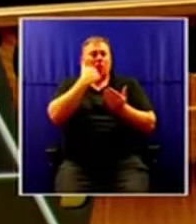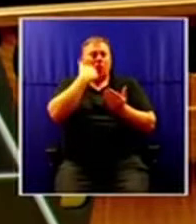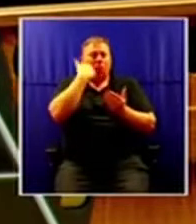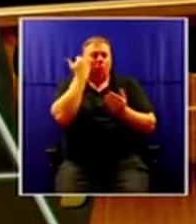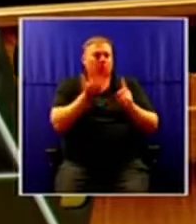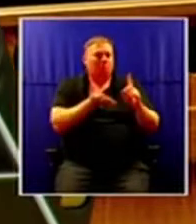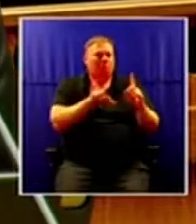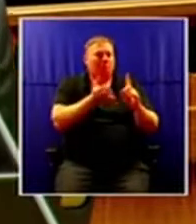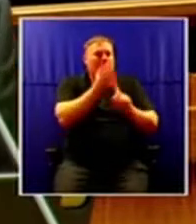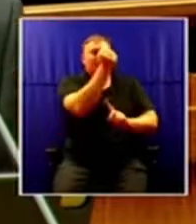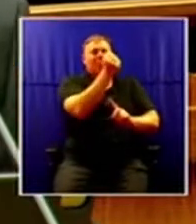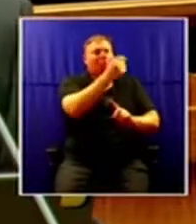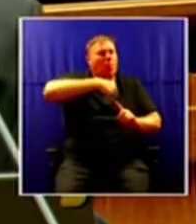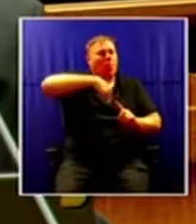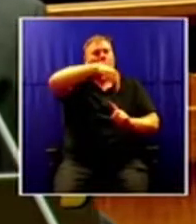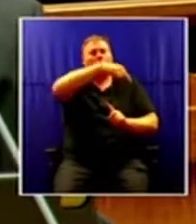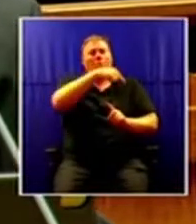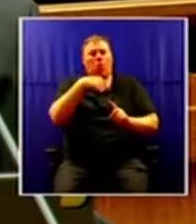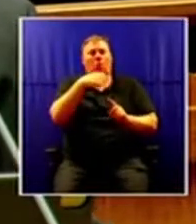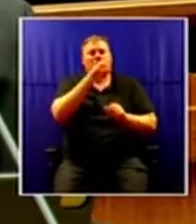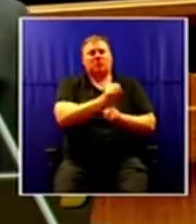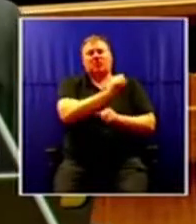us together as a nation.